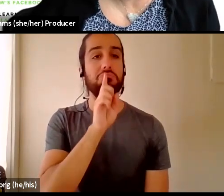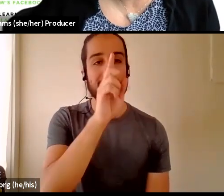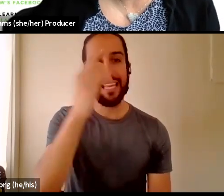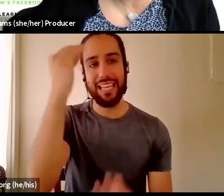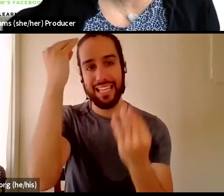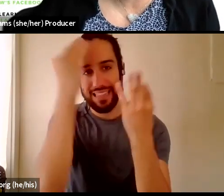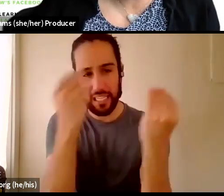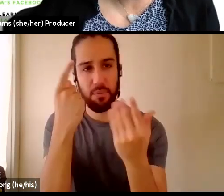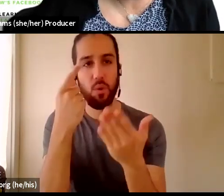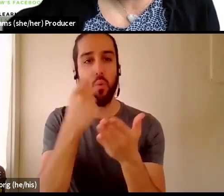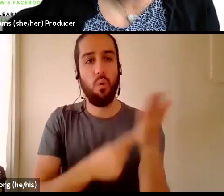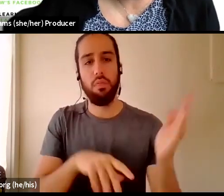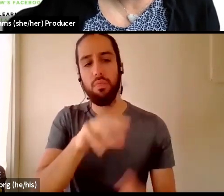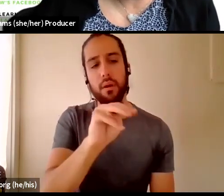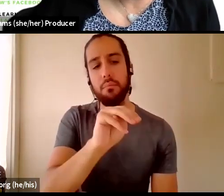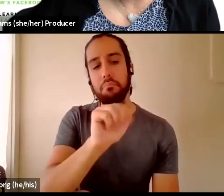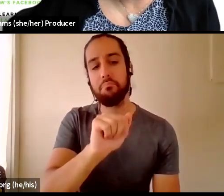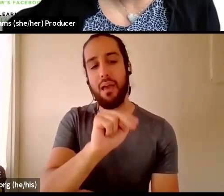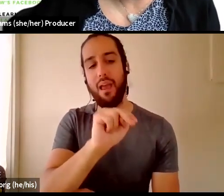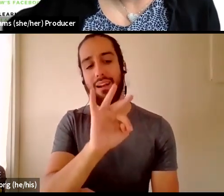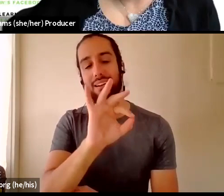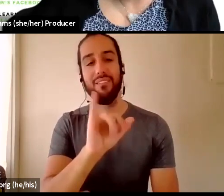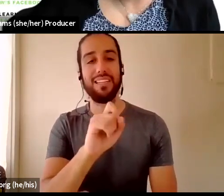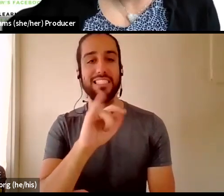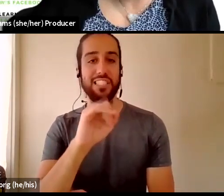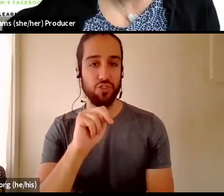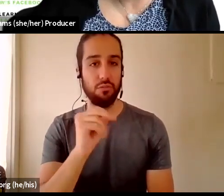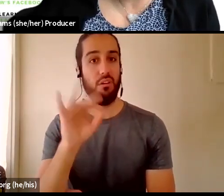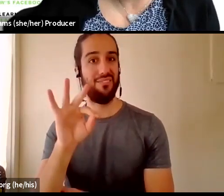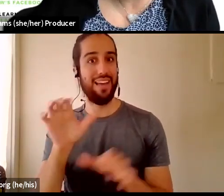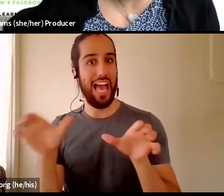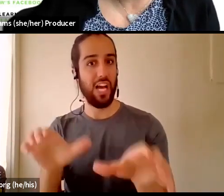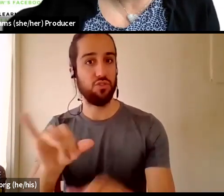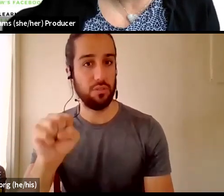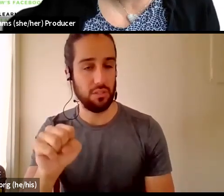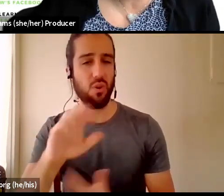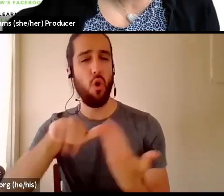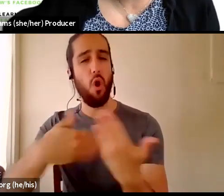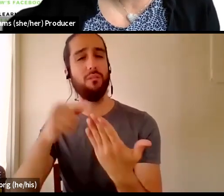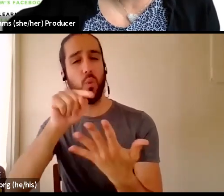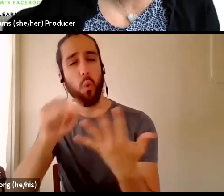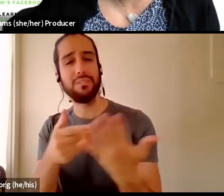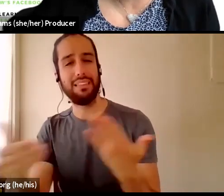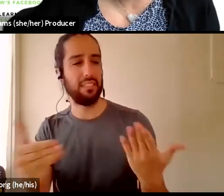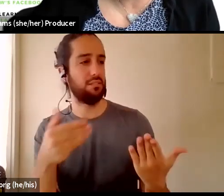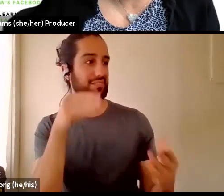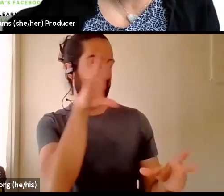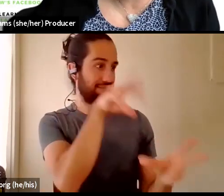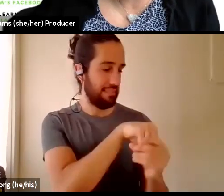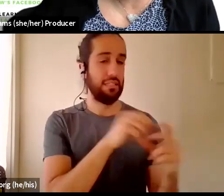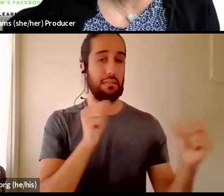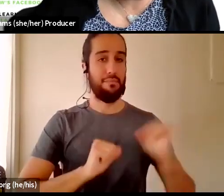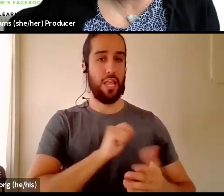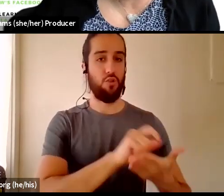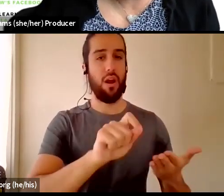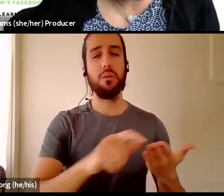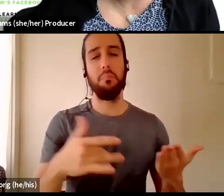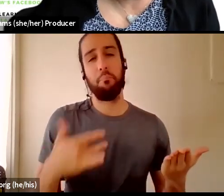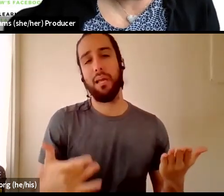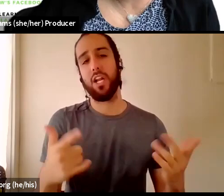the manifestation of an action is, you know, event, all of those things that are in playwriting that you kind of just quickly go through, right?